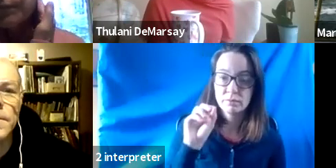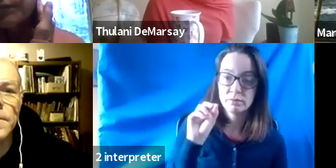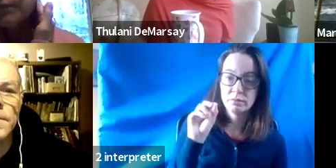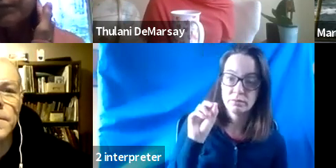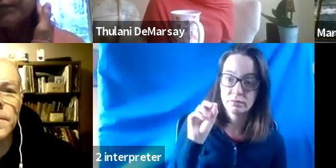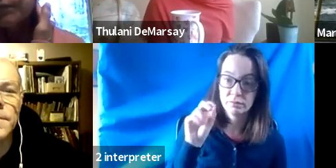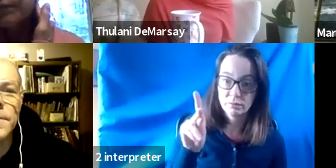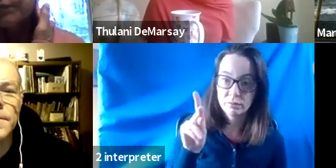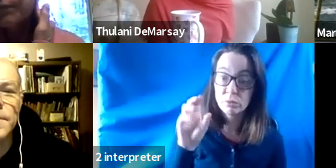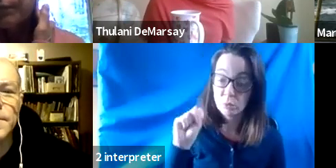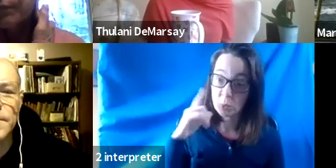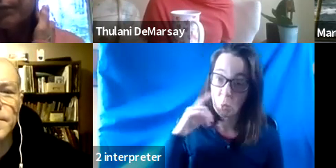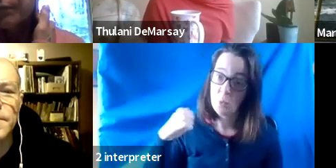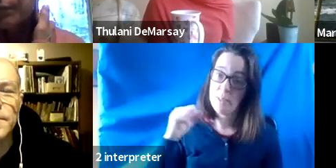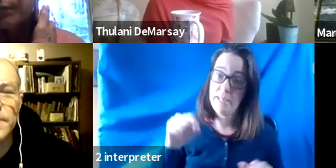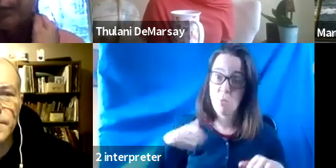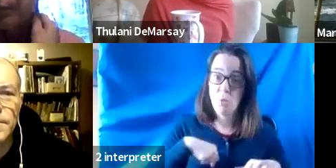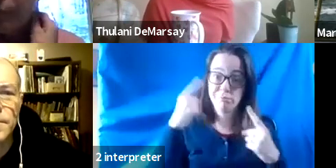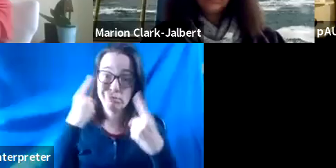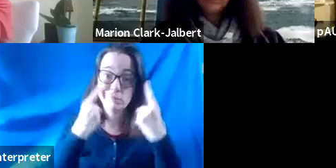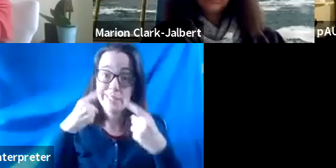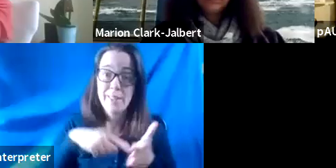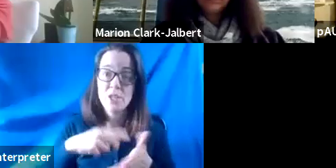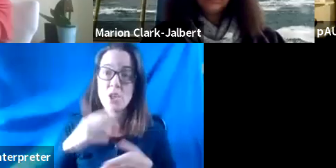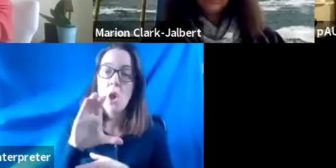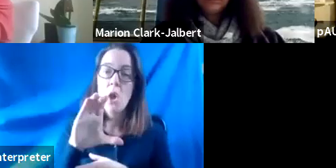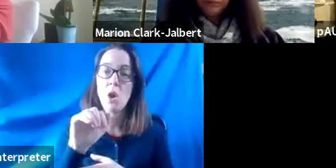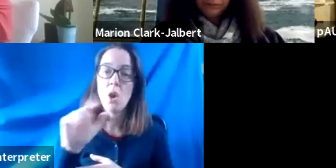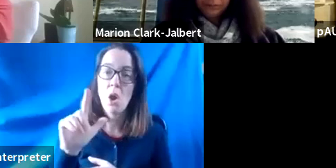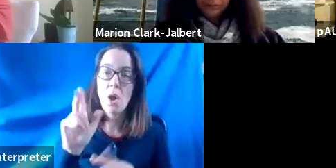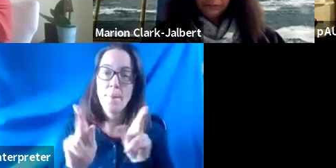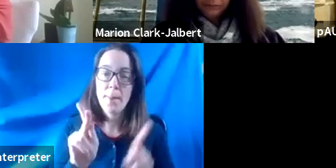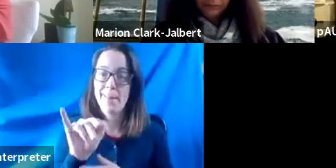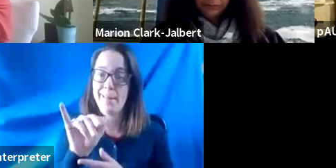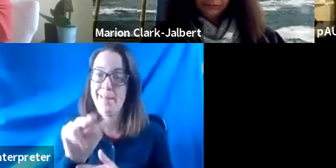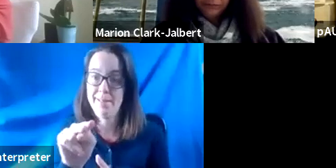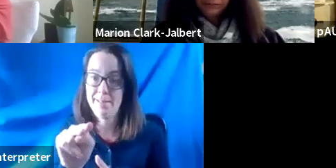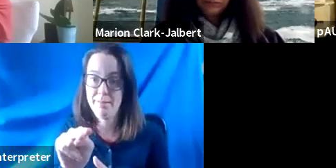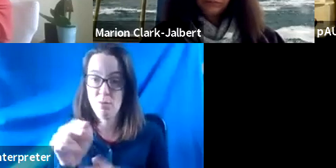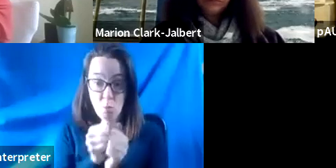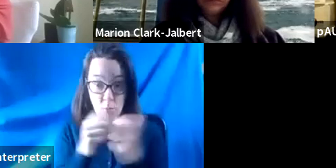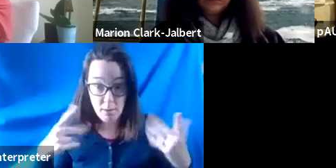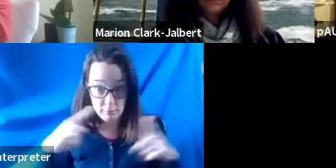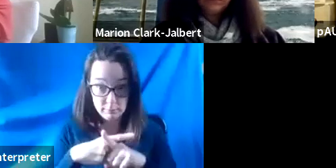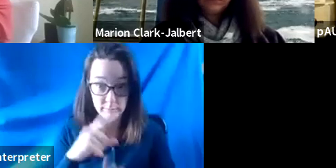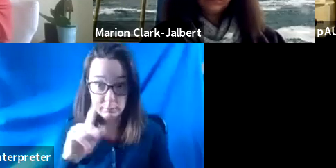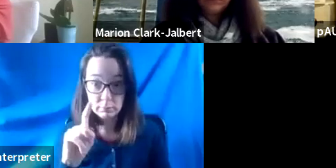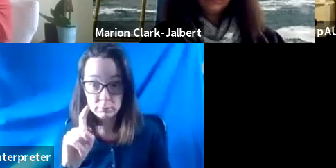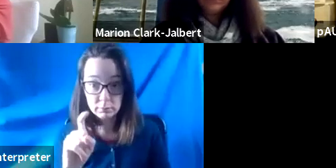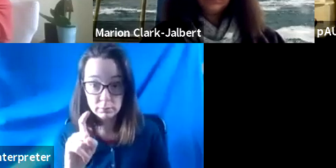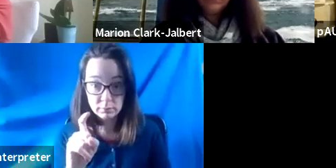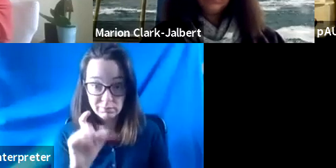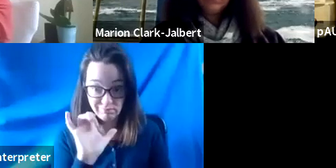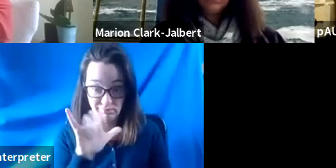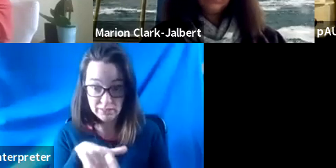without creating a conflict? Like, say I'm in the middle of training, would this act as a sort of calling in to